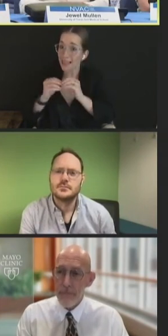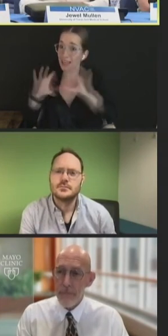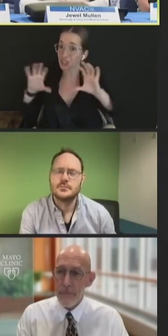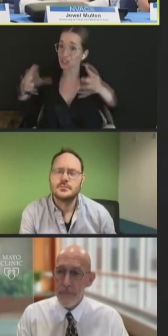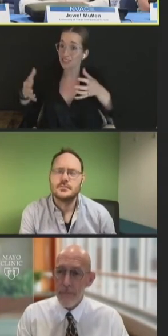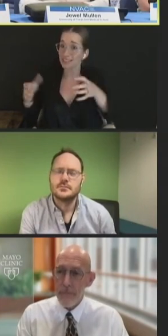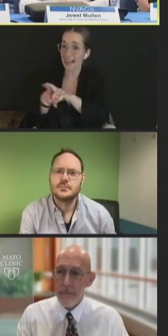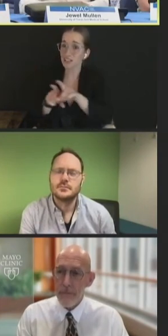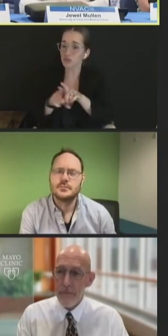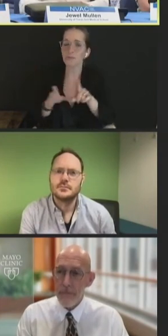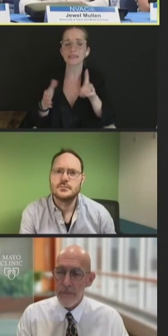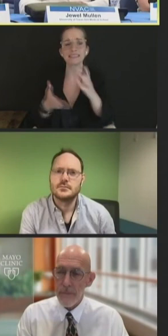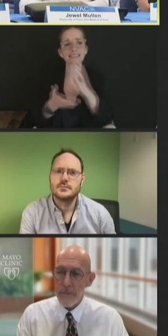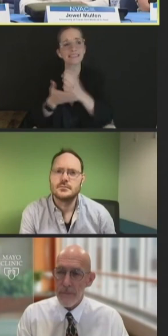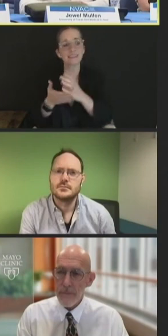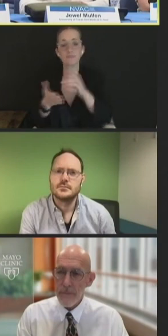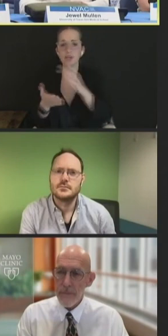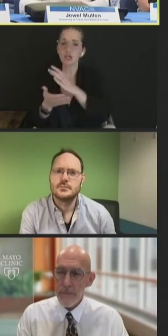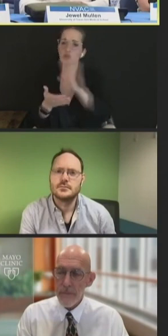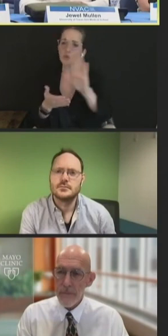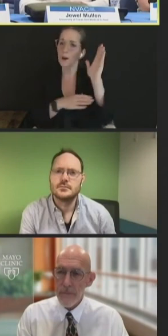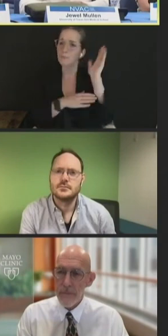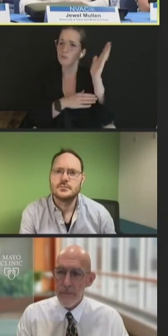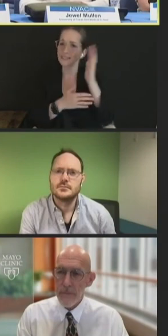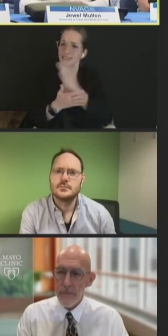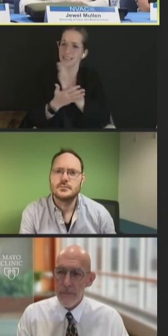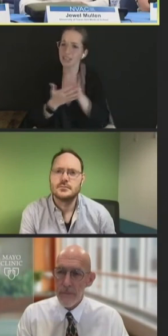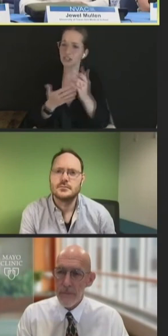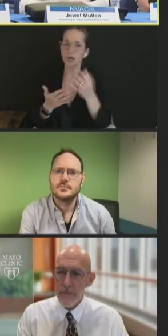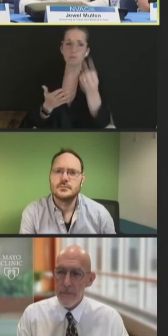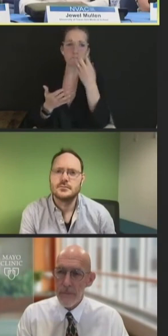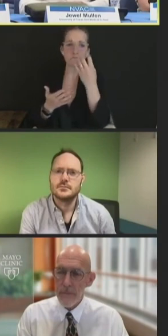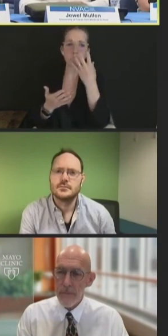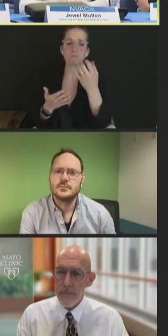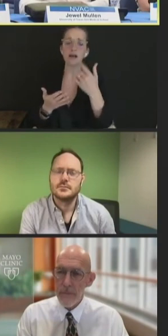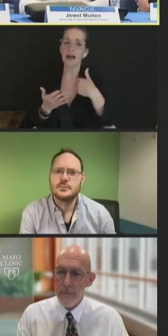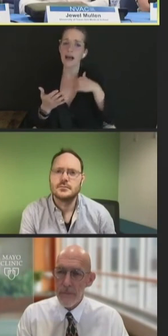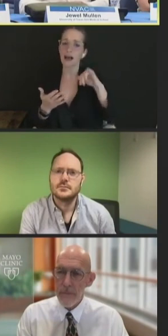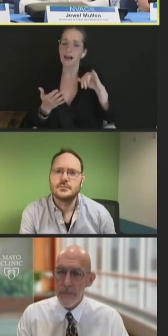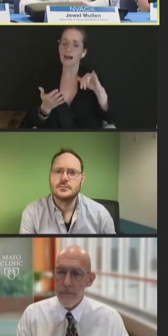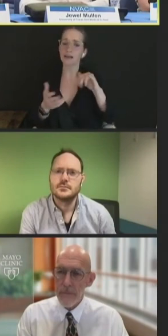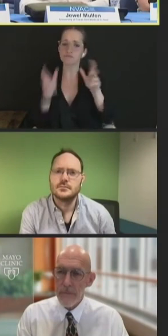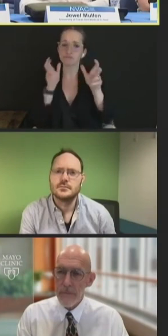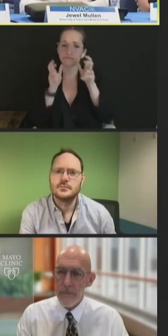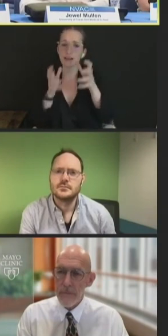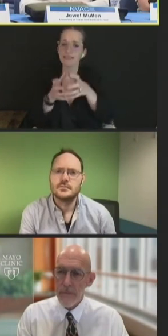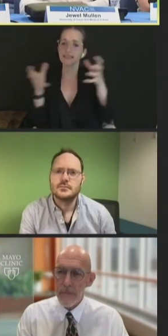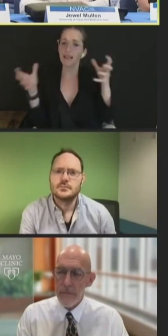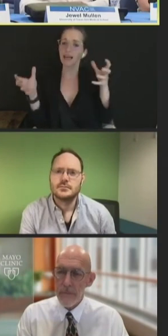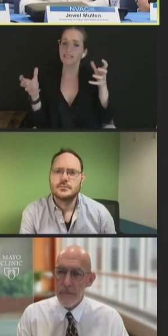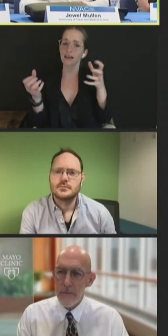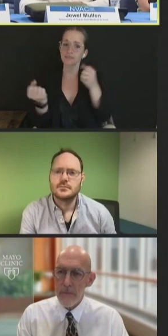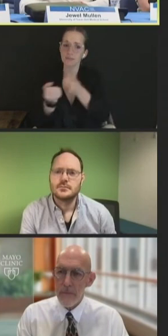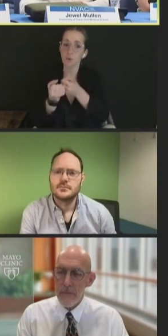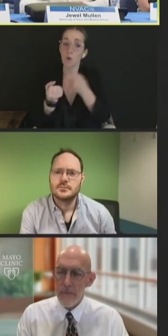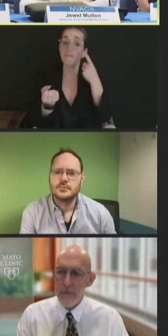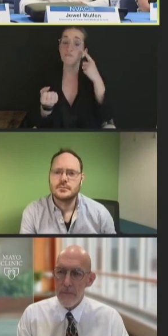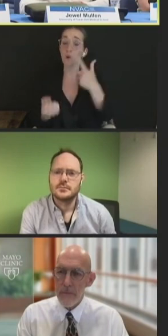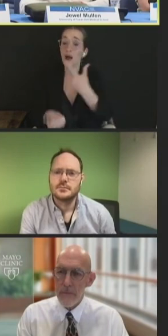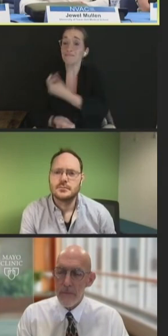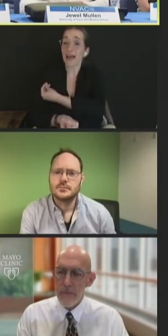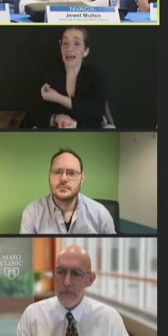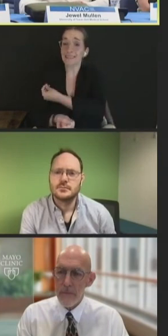along this series of presentations, I heard lots of support for vaccine hesitancy,